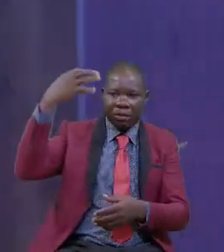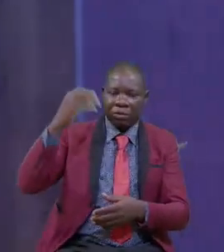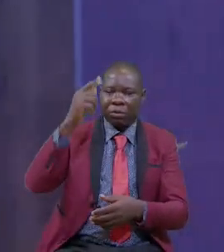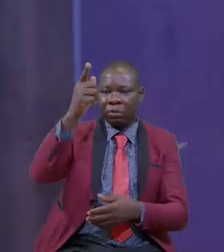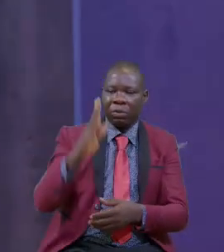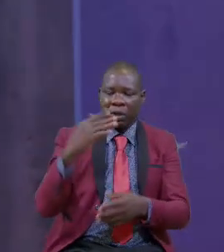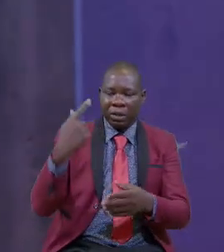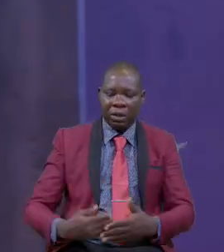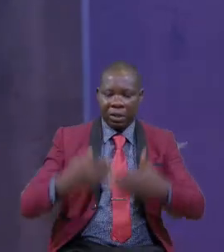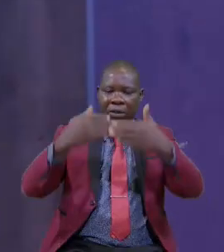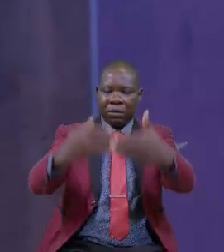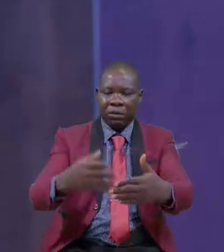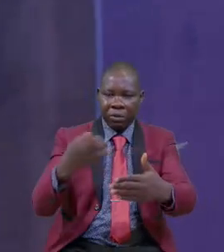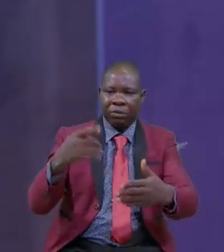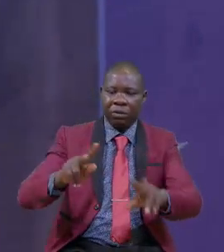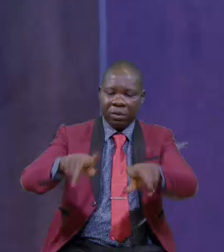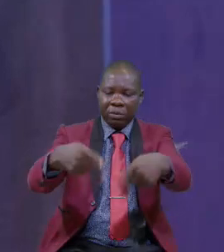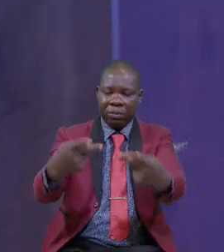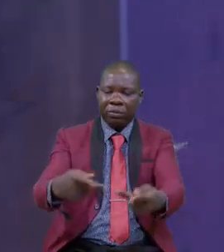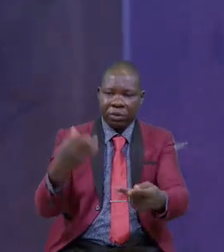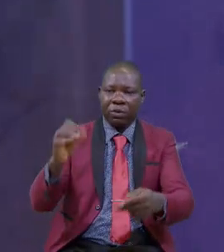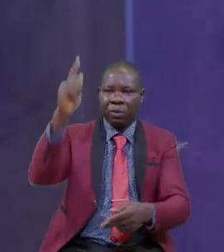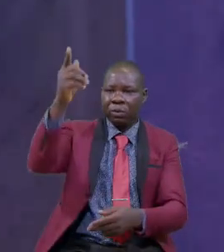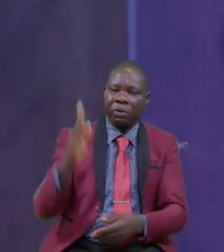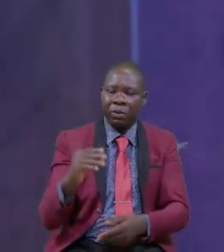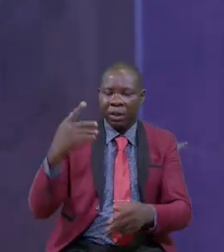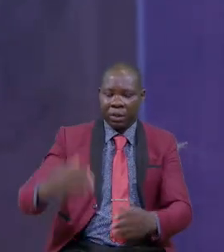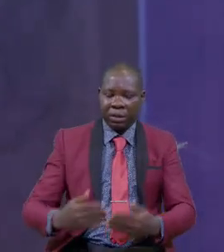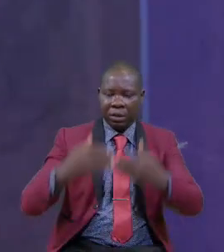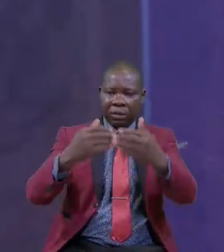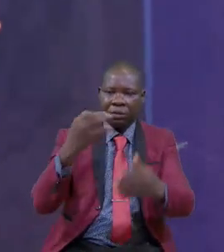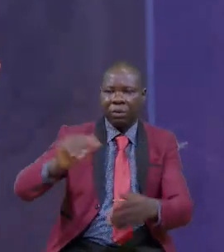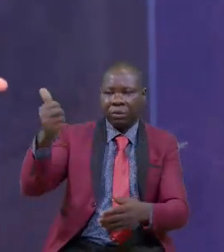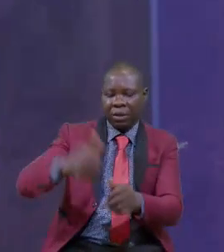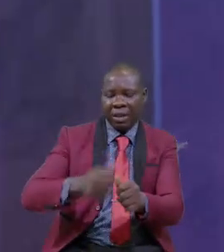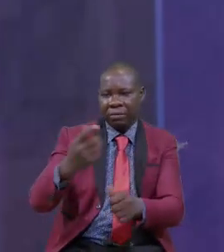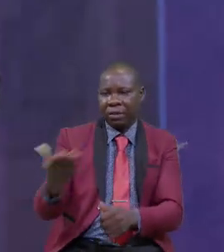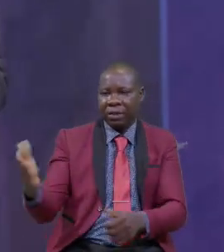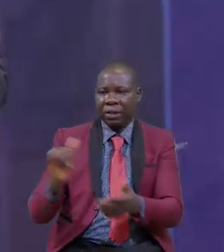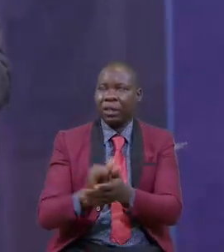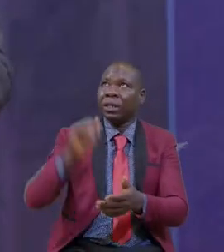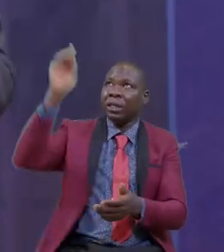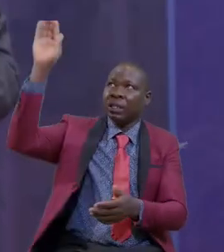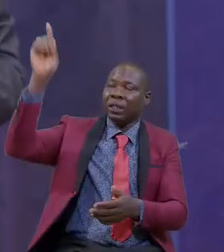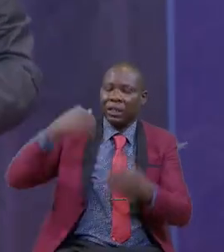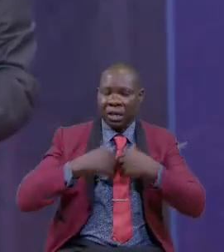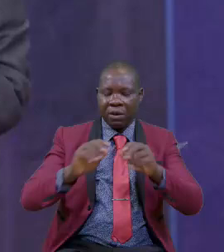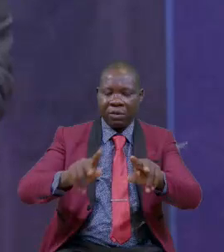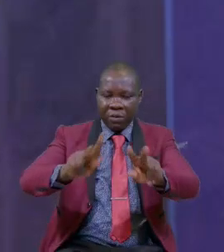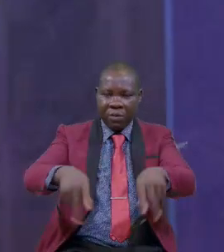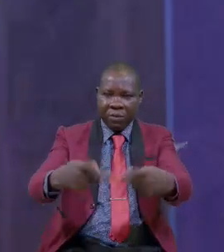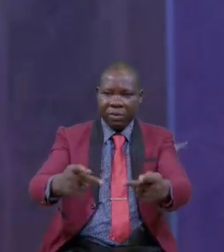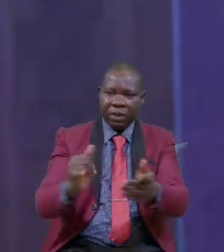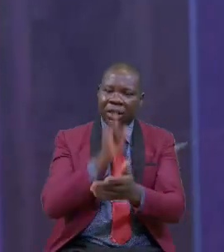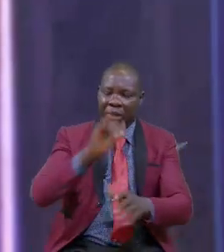the extension of everything he has provided. That's how we're going to receive the